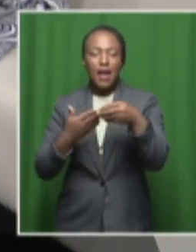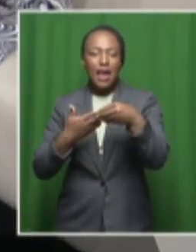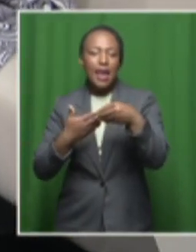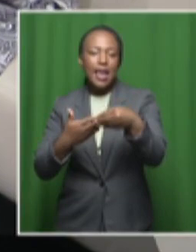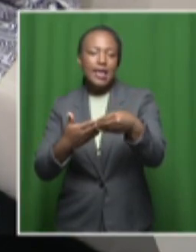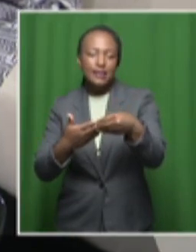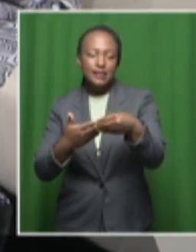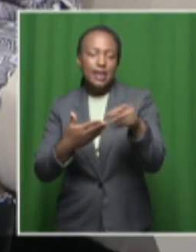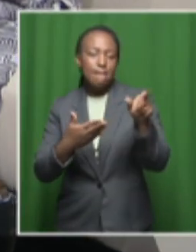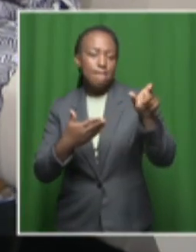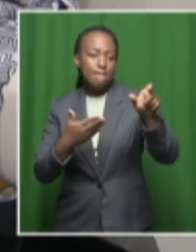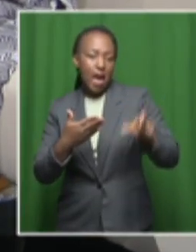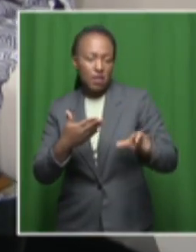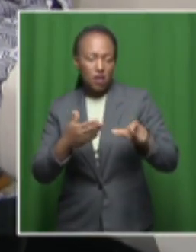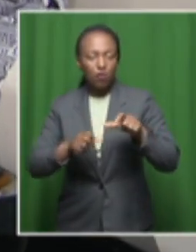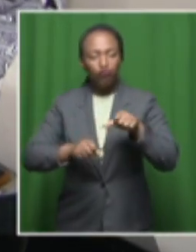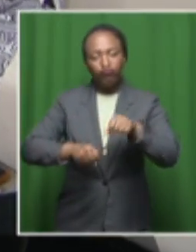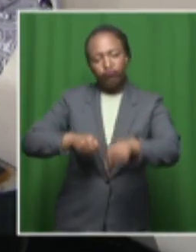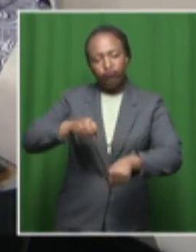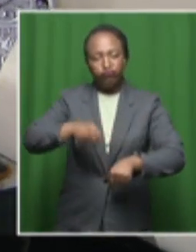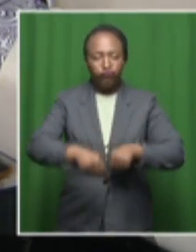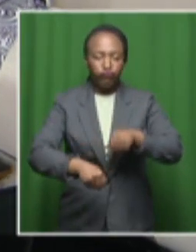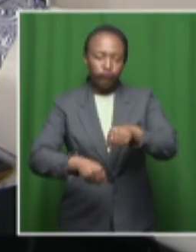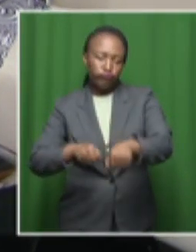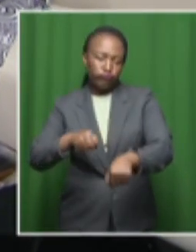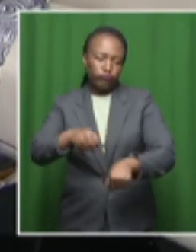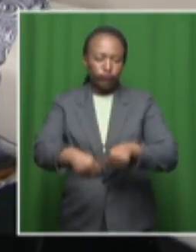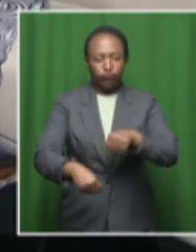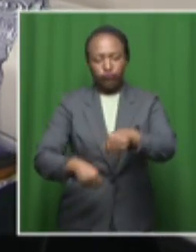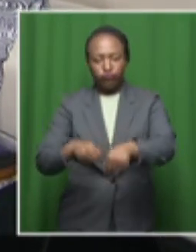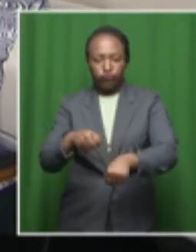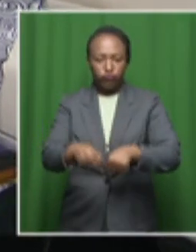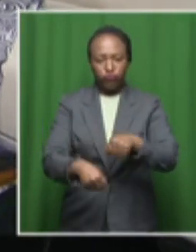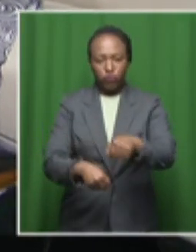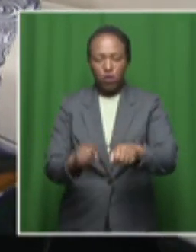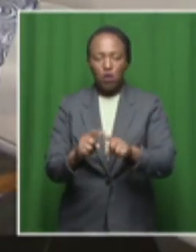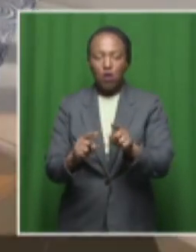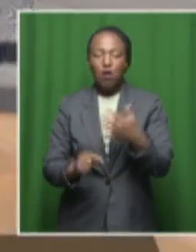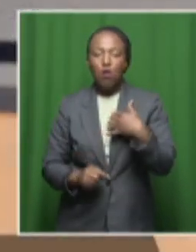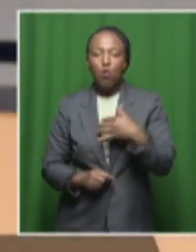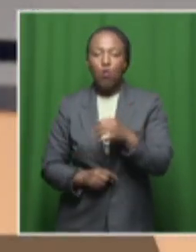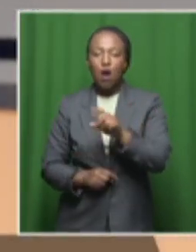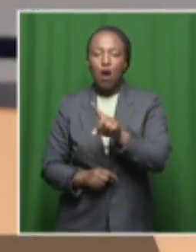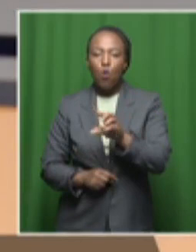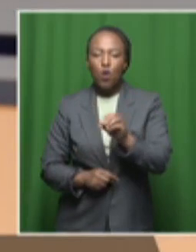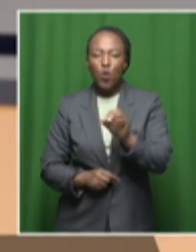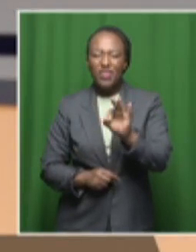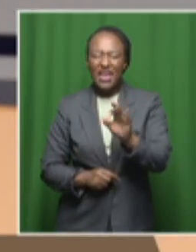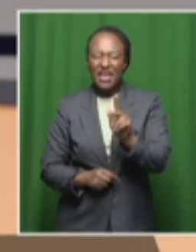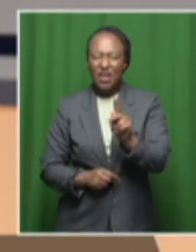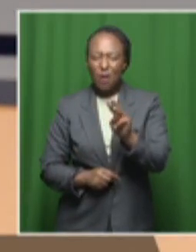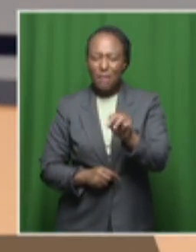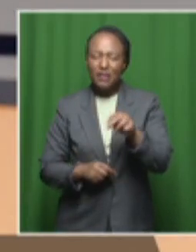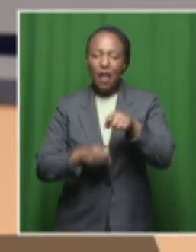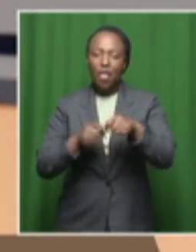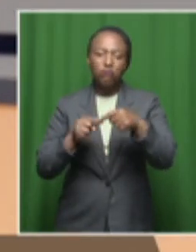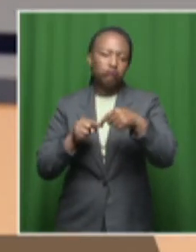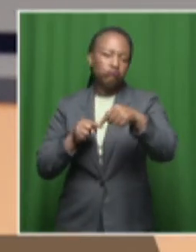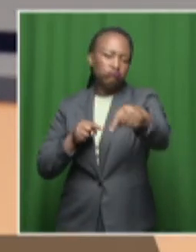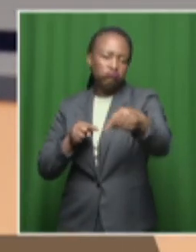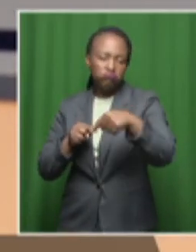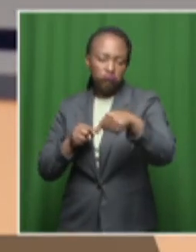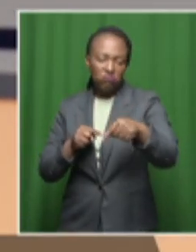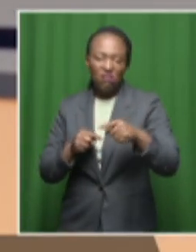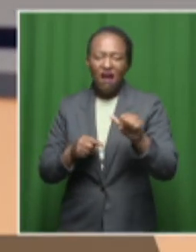who are the ones that can do it in no time. It's a no-brainer. It's just 103 kilometers. And then you have the ones that just want to do